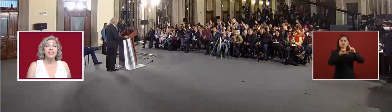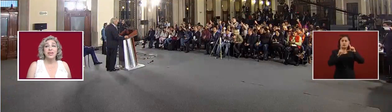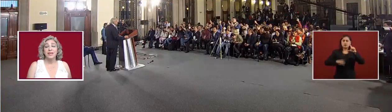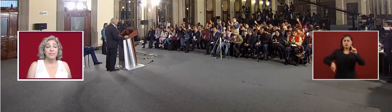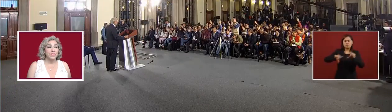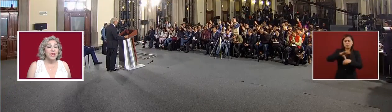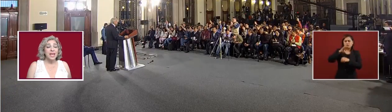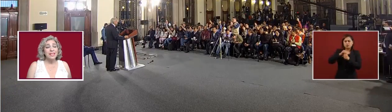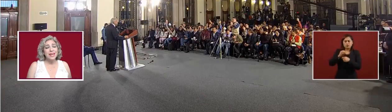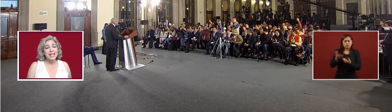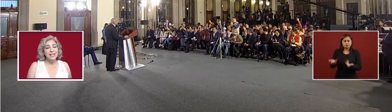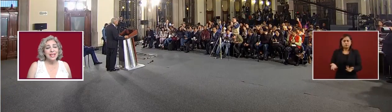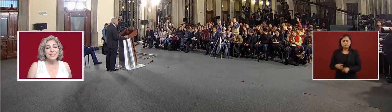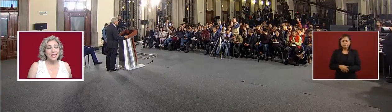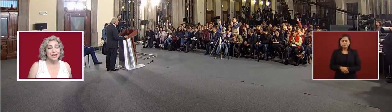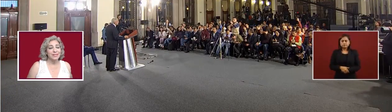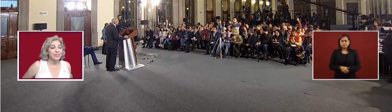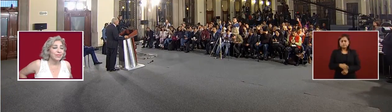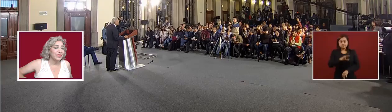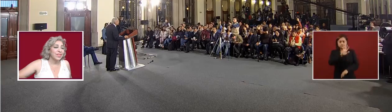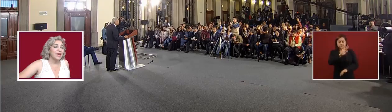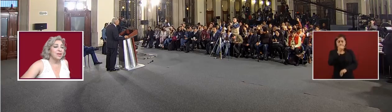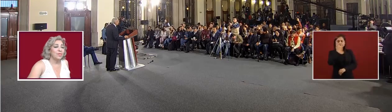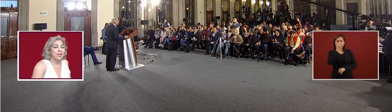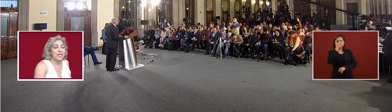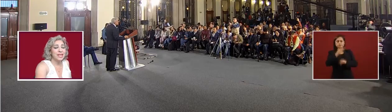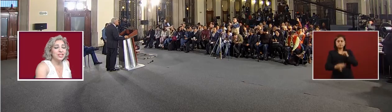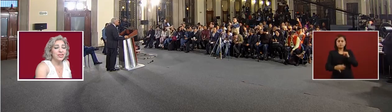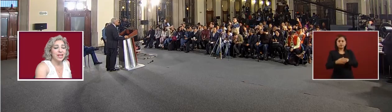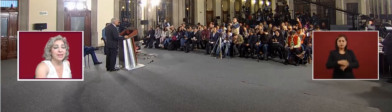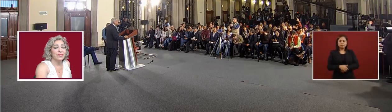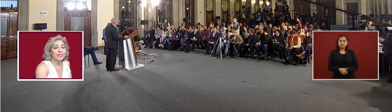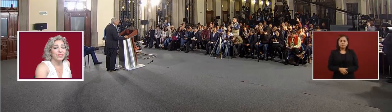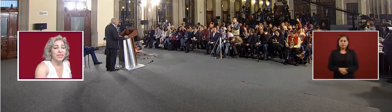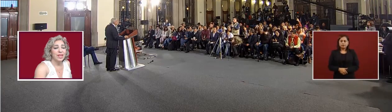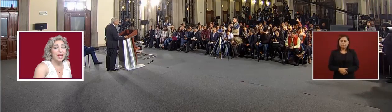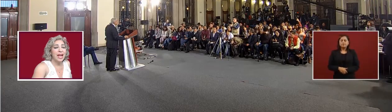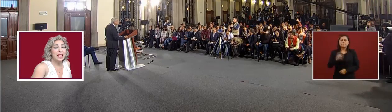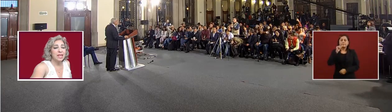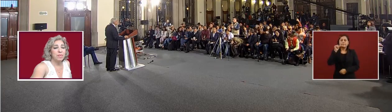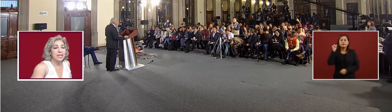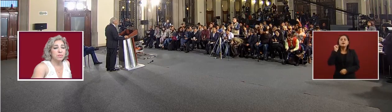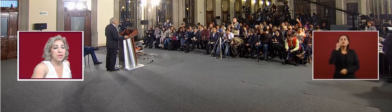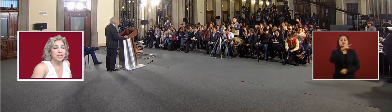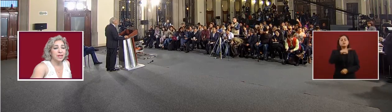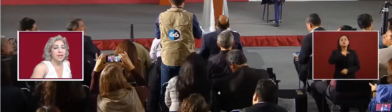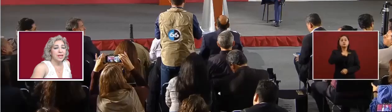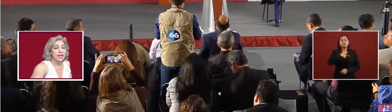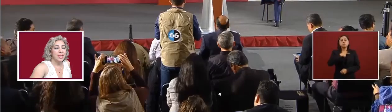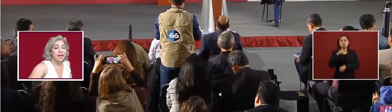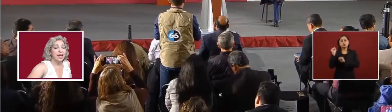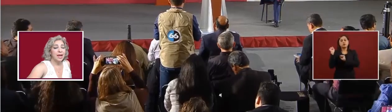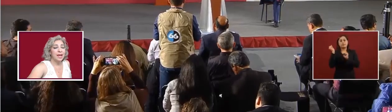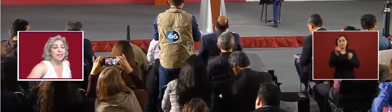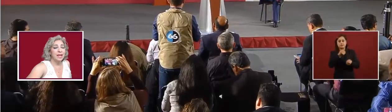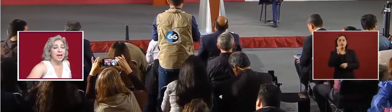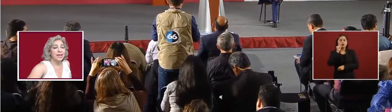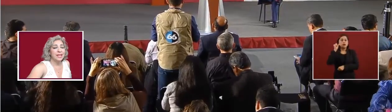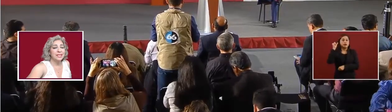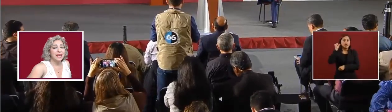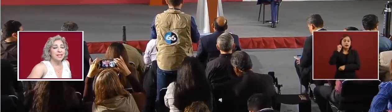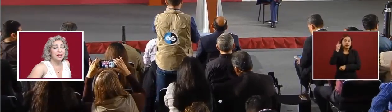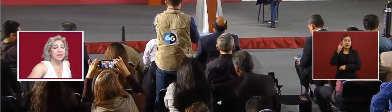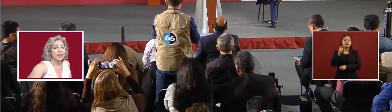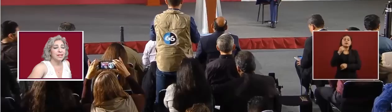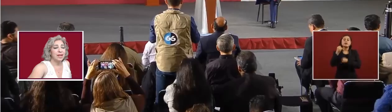the whole country and the last thing well yesterday I like baseball and the